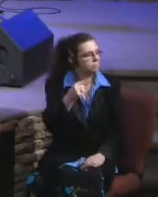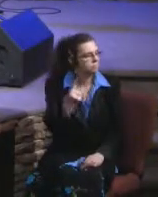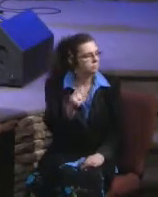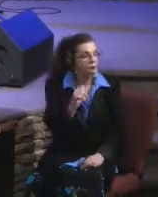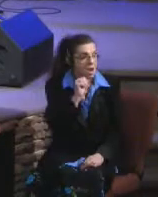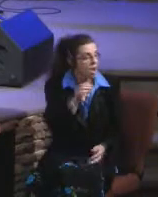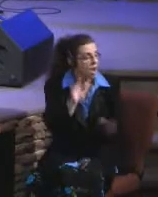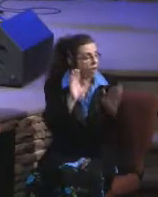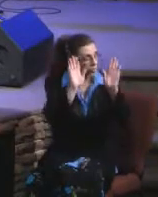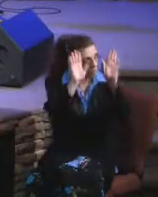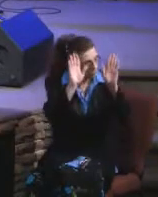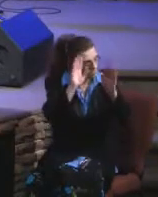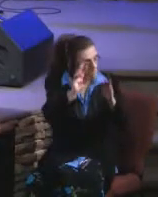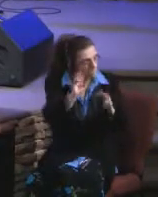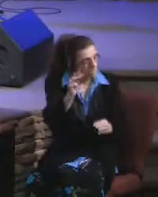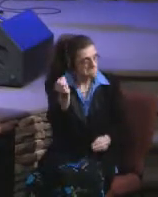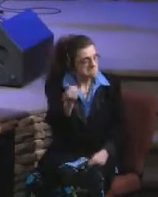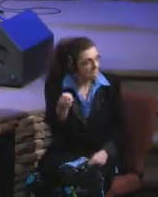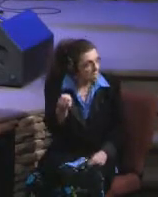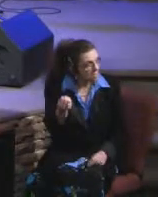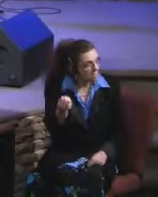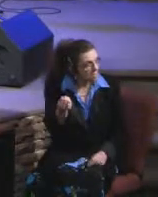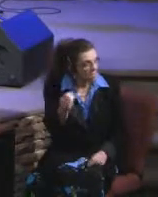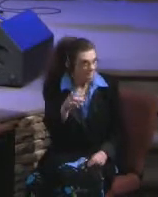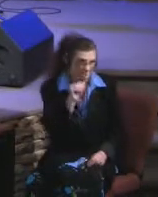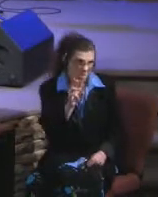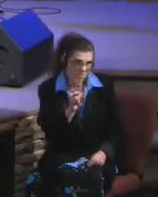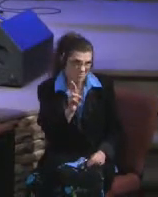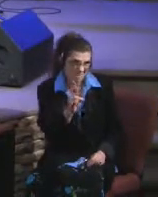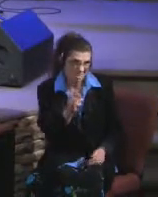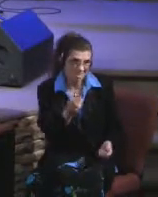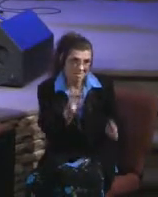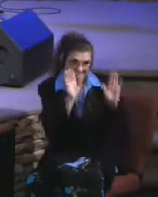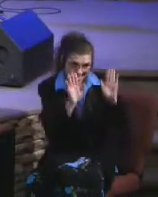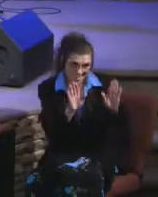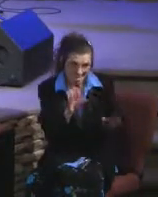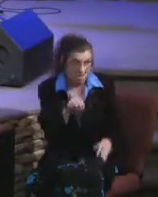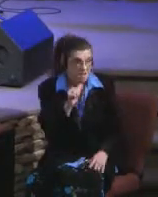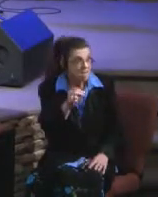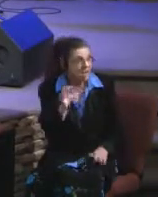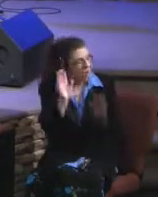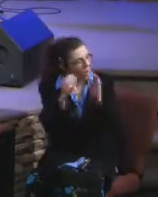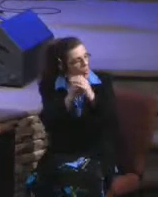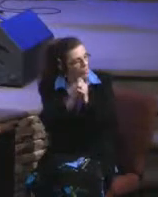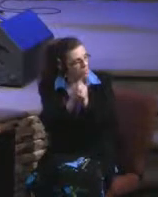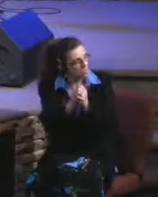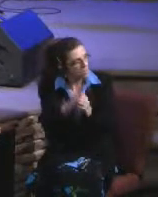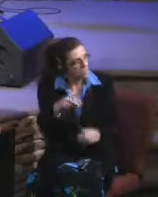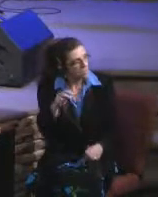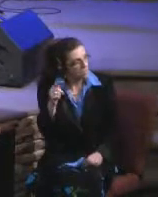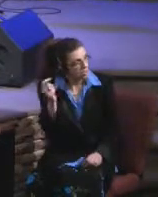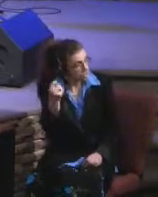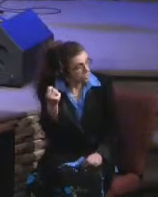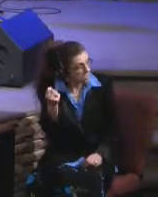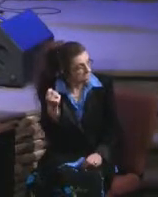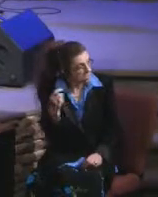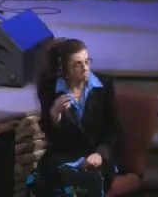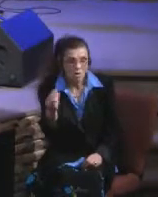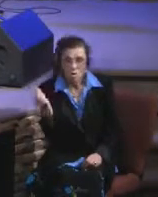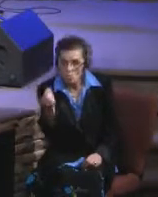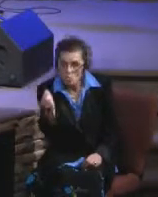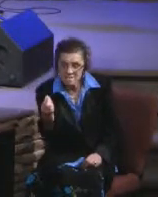Monday, you don't really worship on Sunday. If you're not worshiping on Tuesday, you're not really worshiping on Sunday.